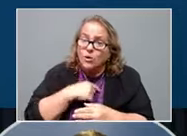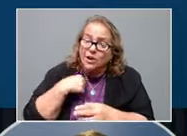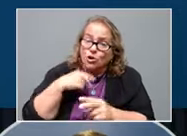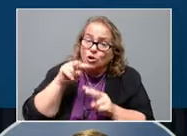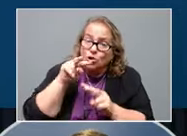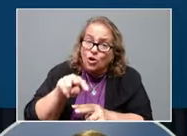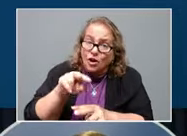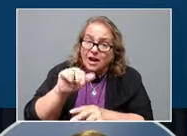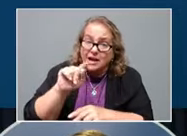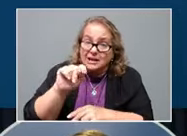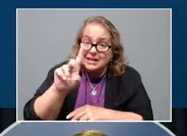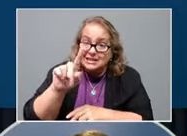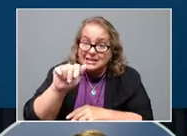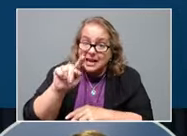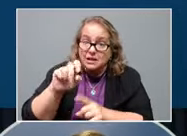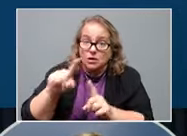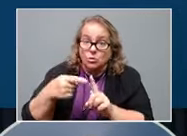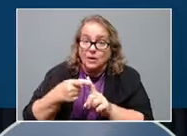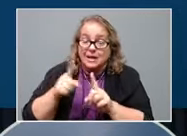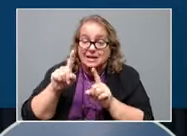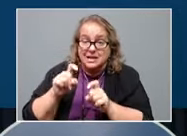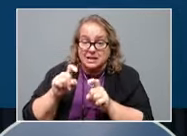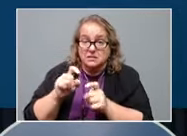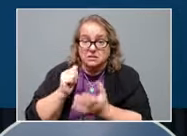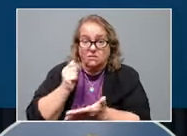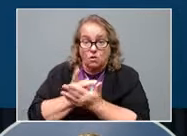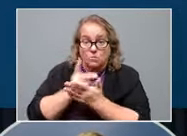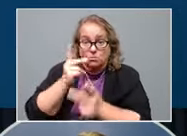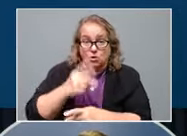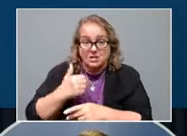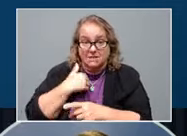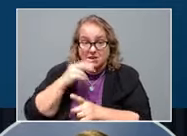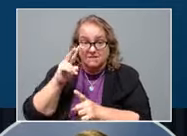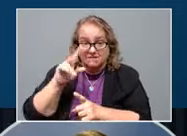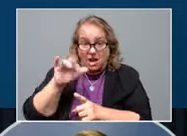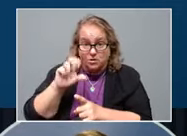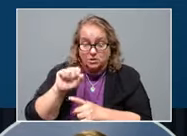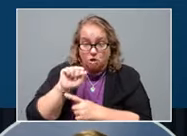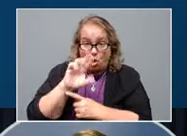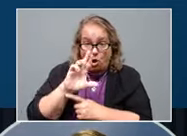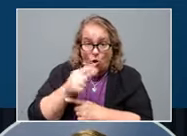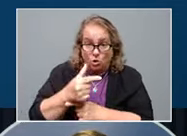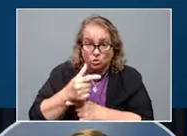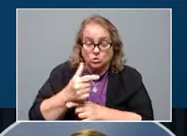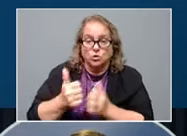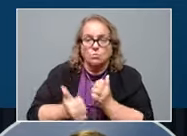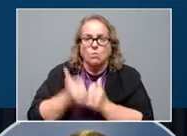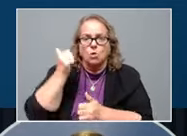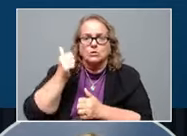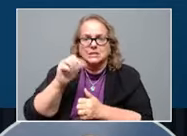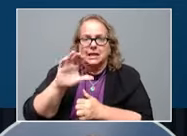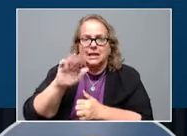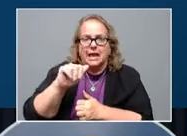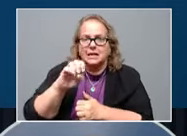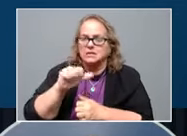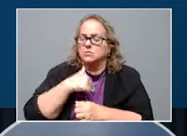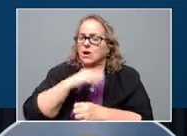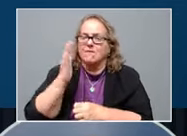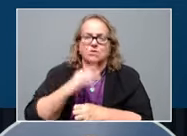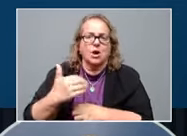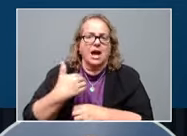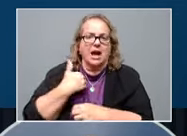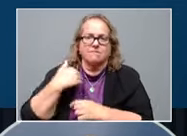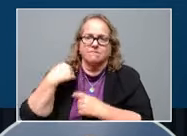date when a test confirmed someone had the virus, August was the most cases that we have ever had in the pandemic